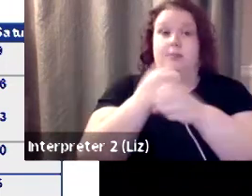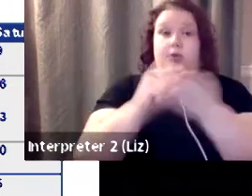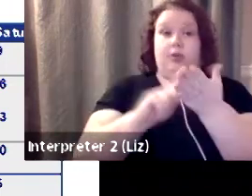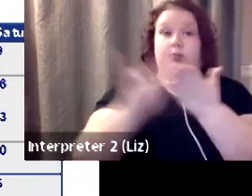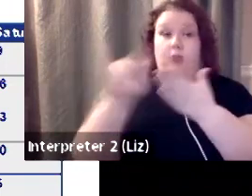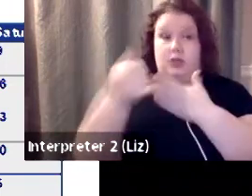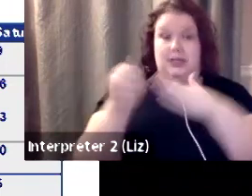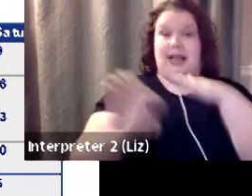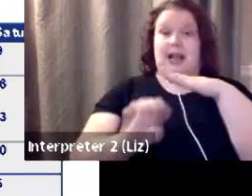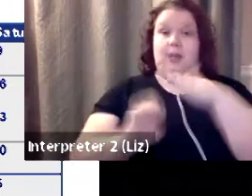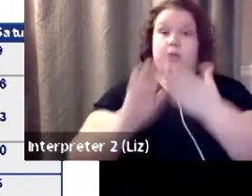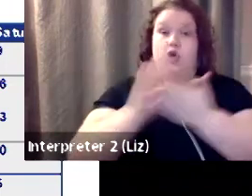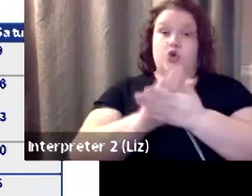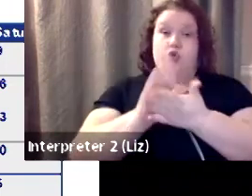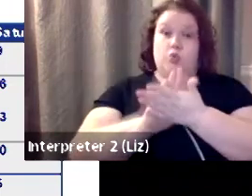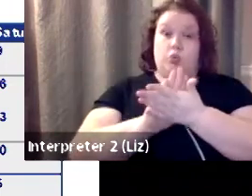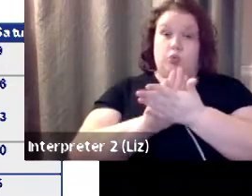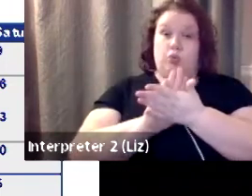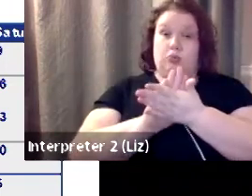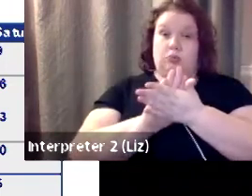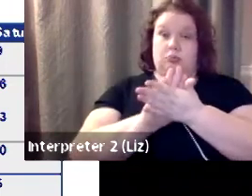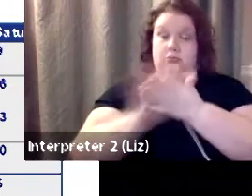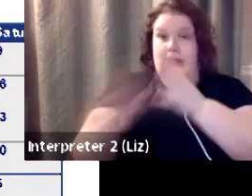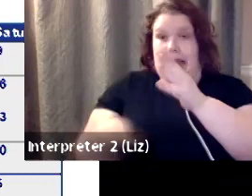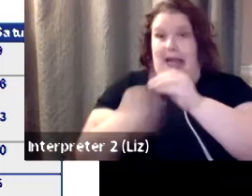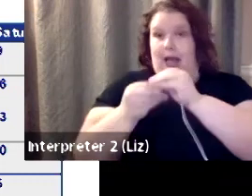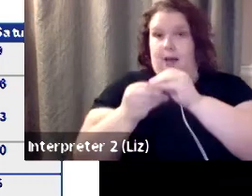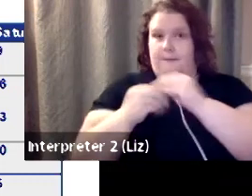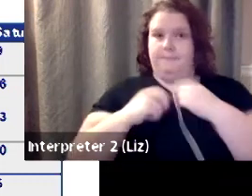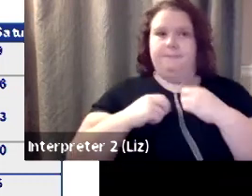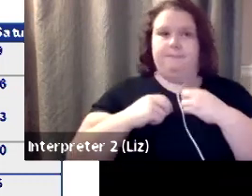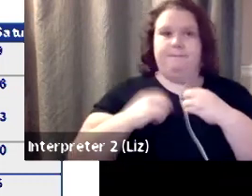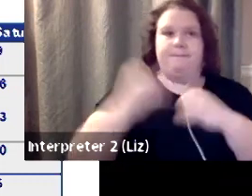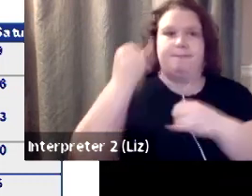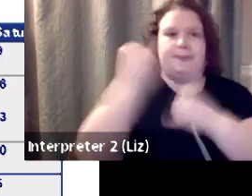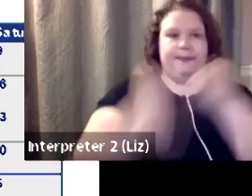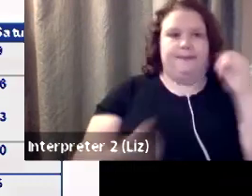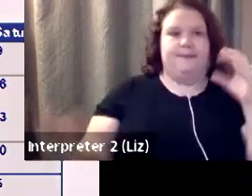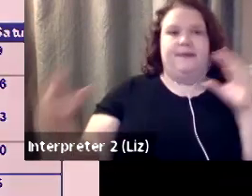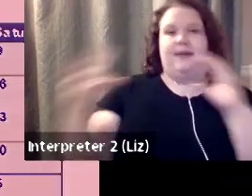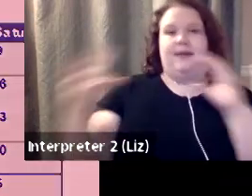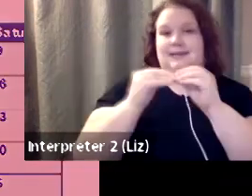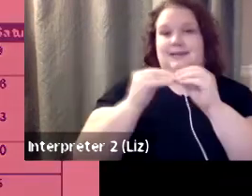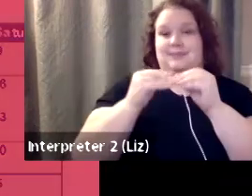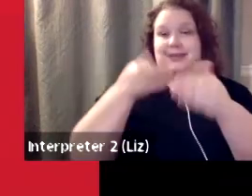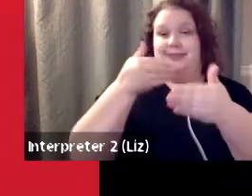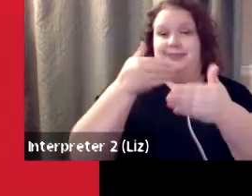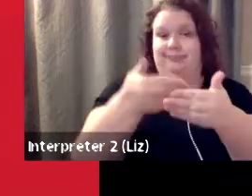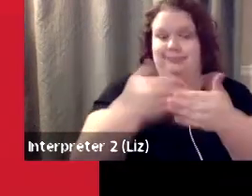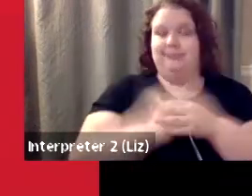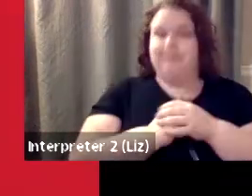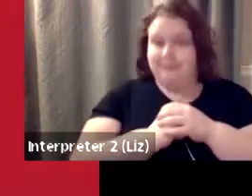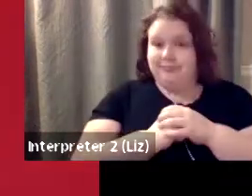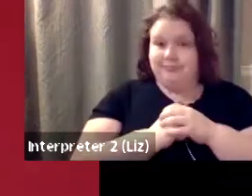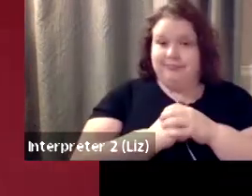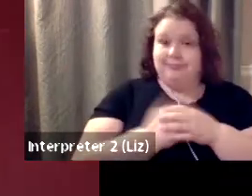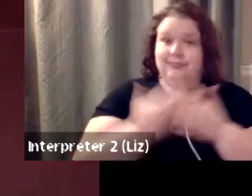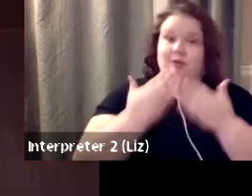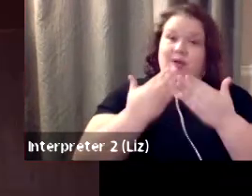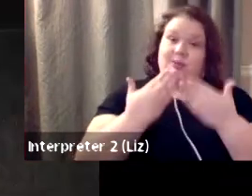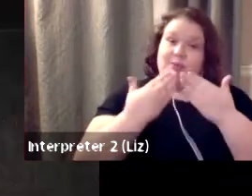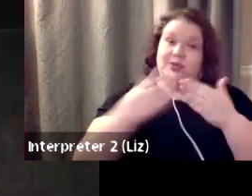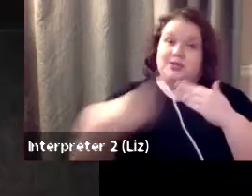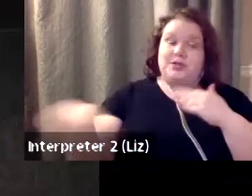followed by our last meeting, kind of wrapping it up here as we move forward. So I appreciate everybody staying on time and